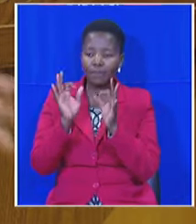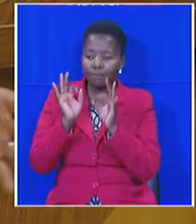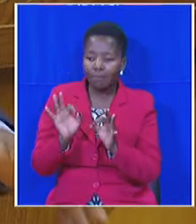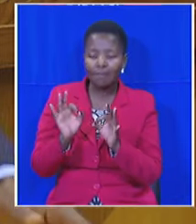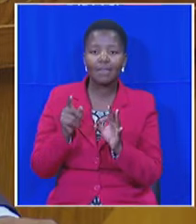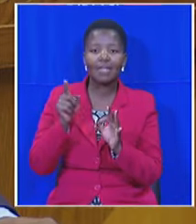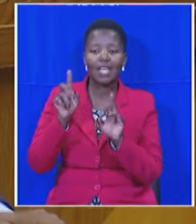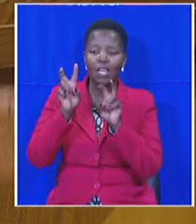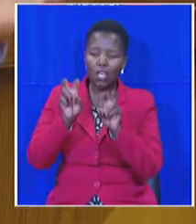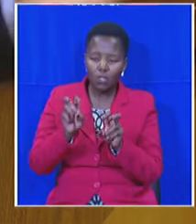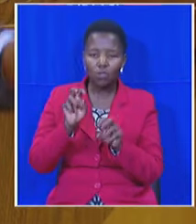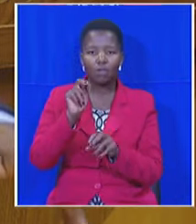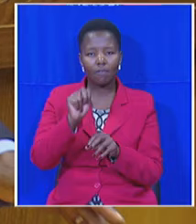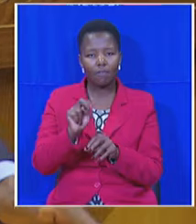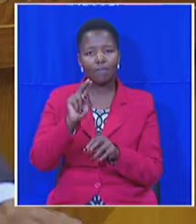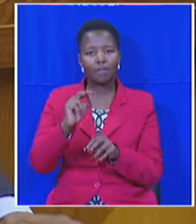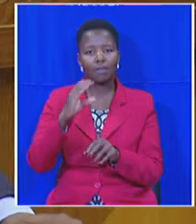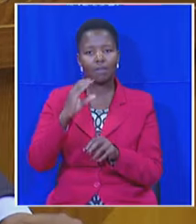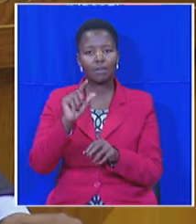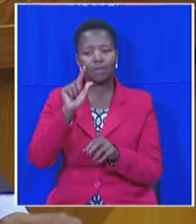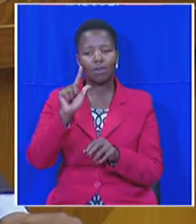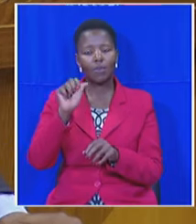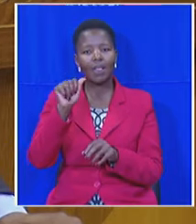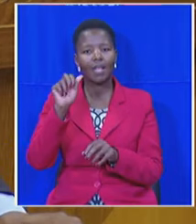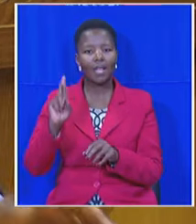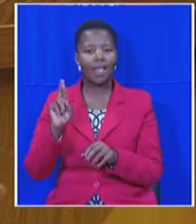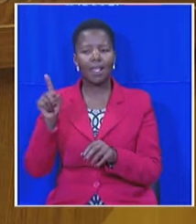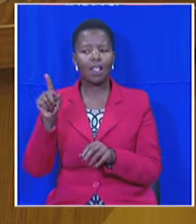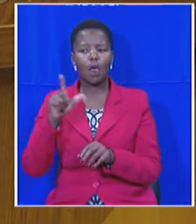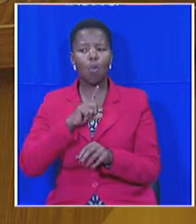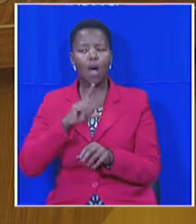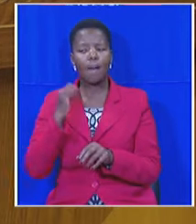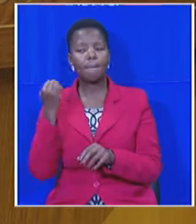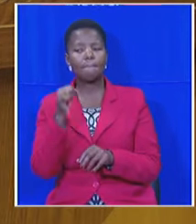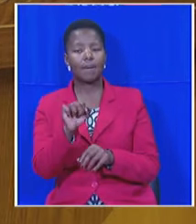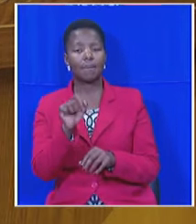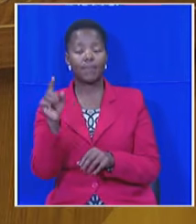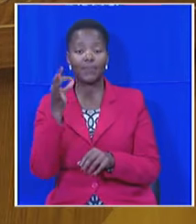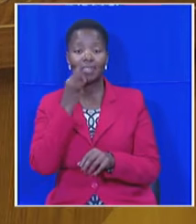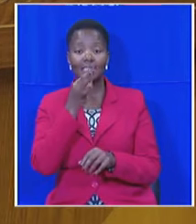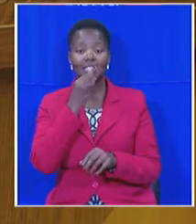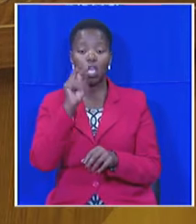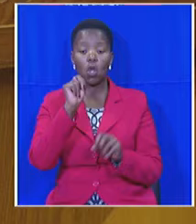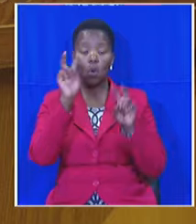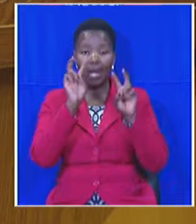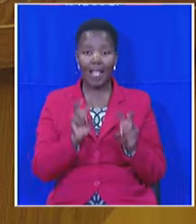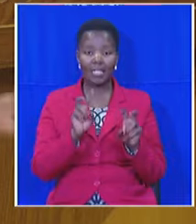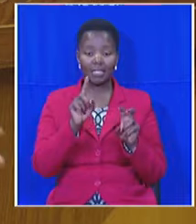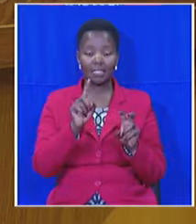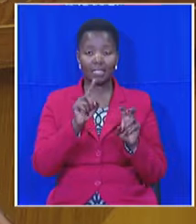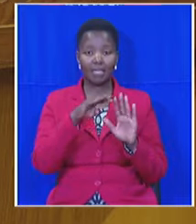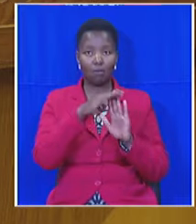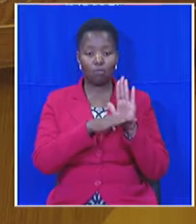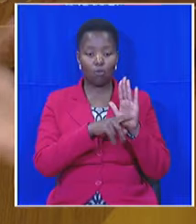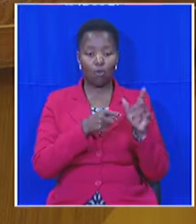against nuclear. Their difficulty is that you can't have a nuclear expansion program under a